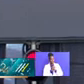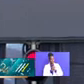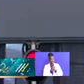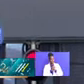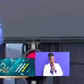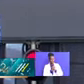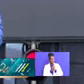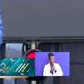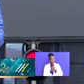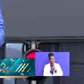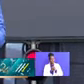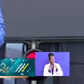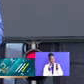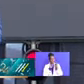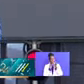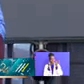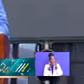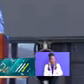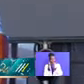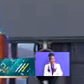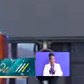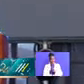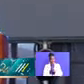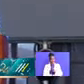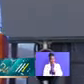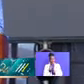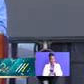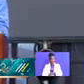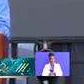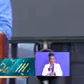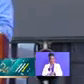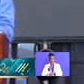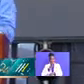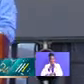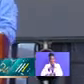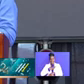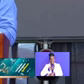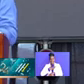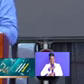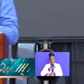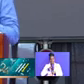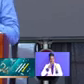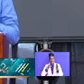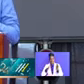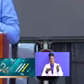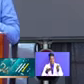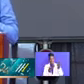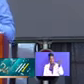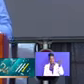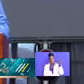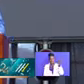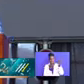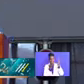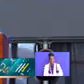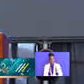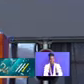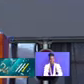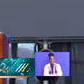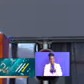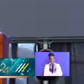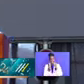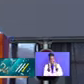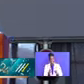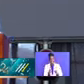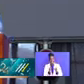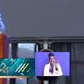terminology is that Jesus is our sacrificial lamb and if